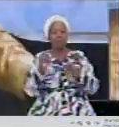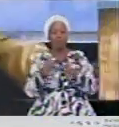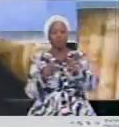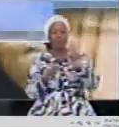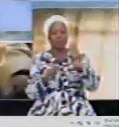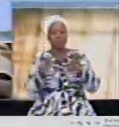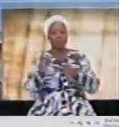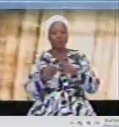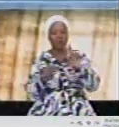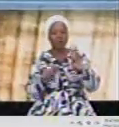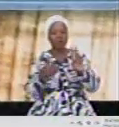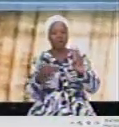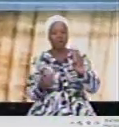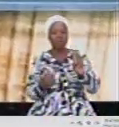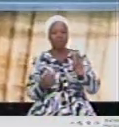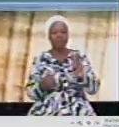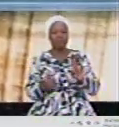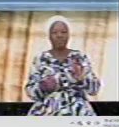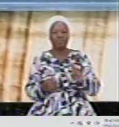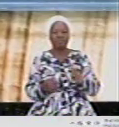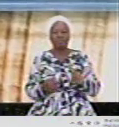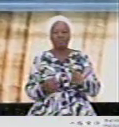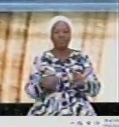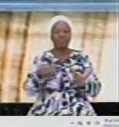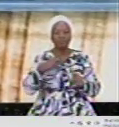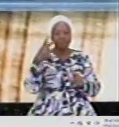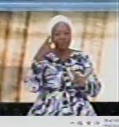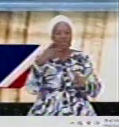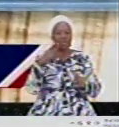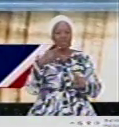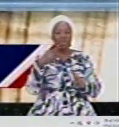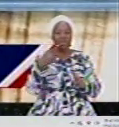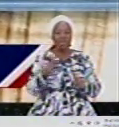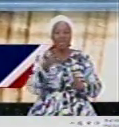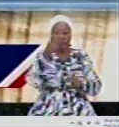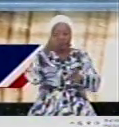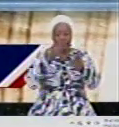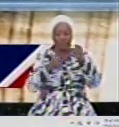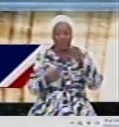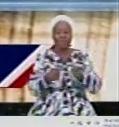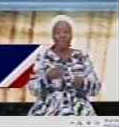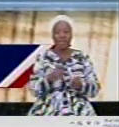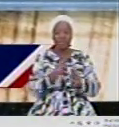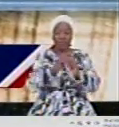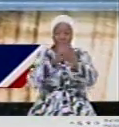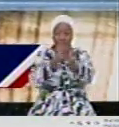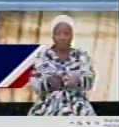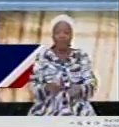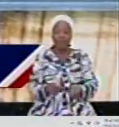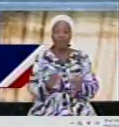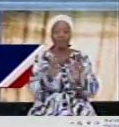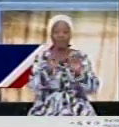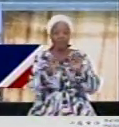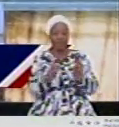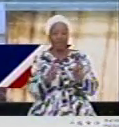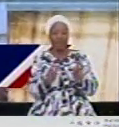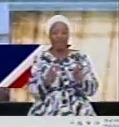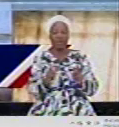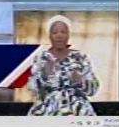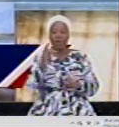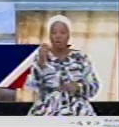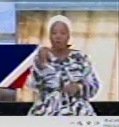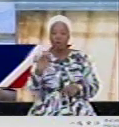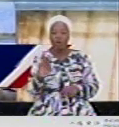now. Point number two, we're looking at the conferred privilege. The conferred